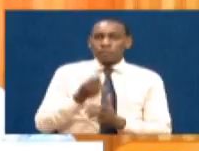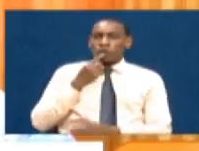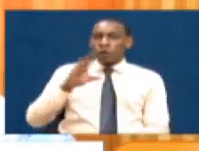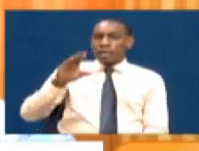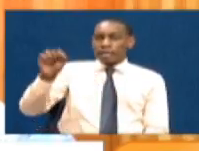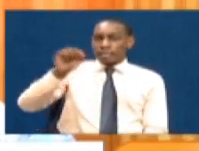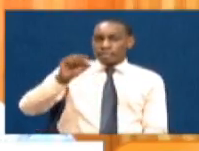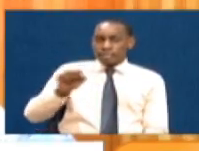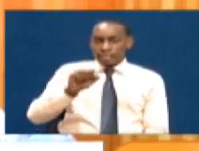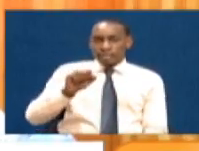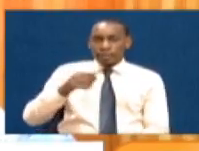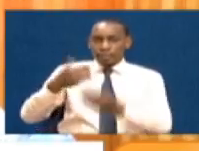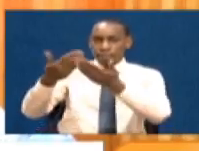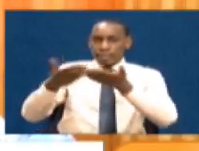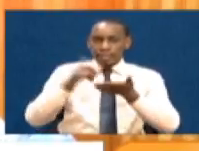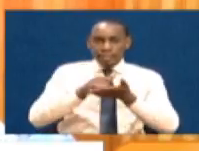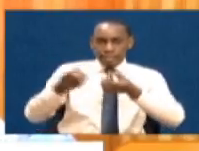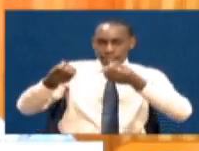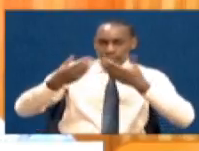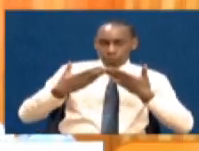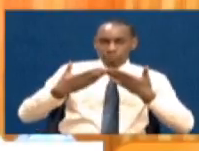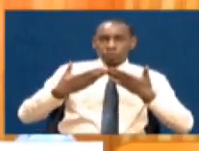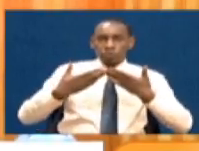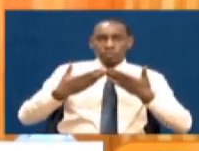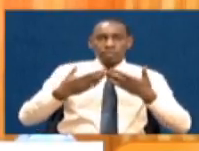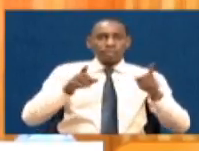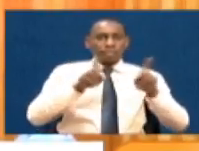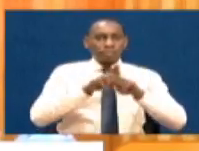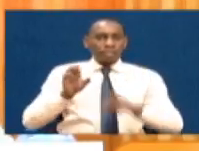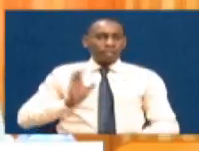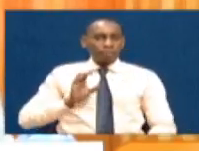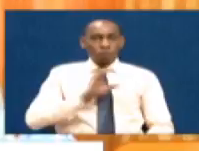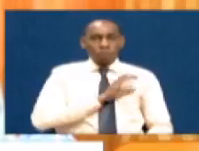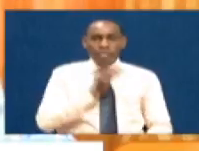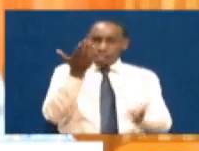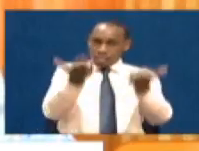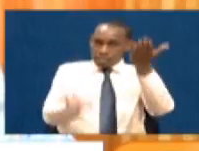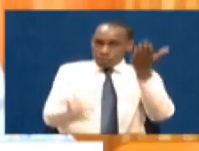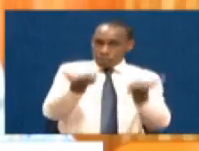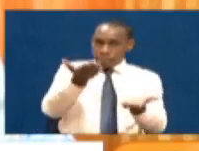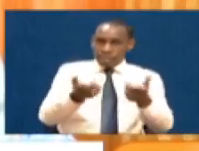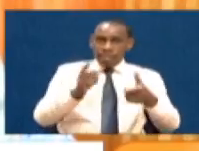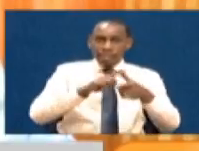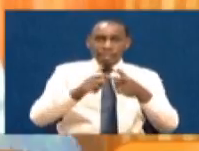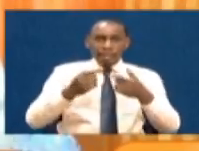your officers, to bring that information, the data, and this committee will compare and we will make a follow-up.